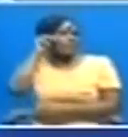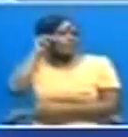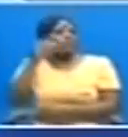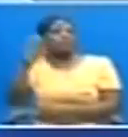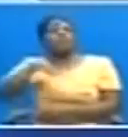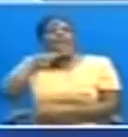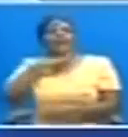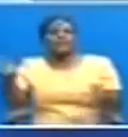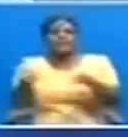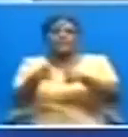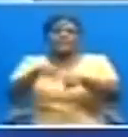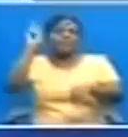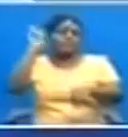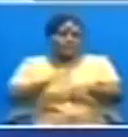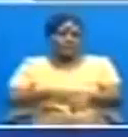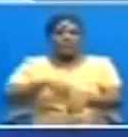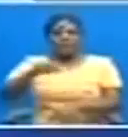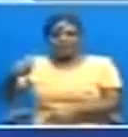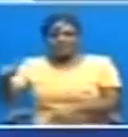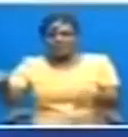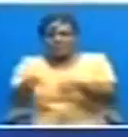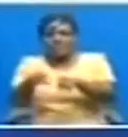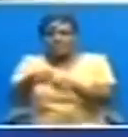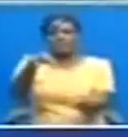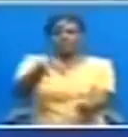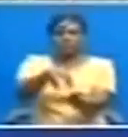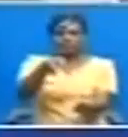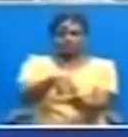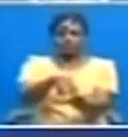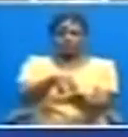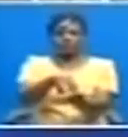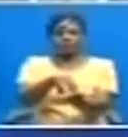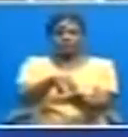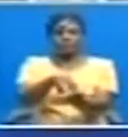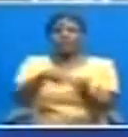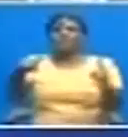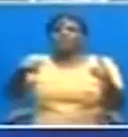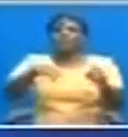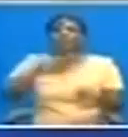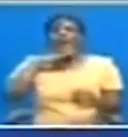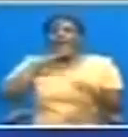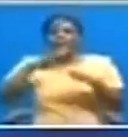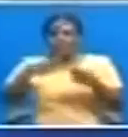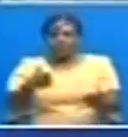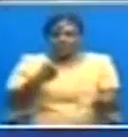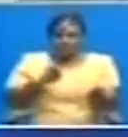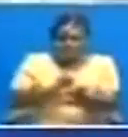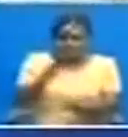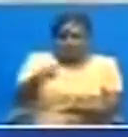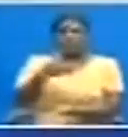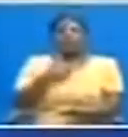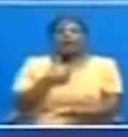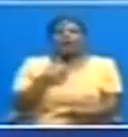Nyangina at the same time as David and under the same circumstances. And this is how fate brought the two together to fight for justice.